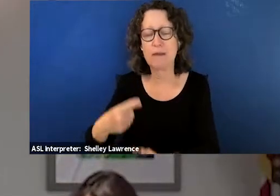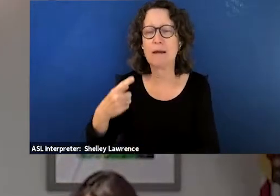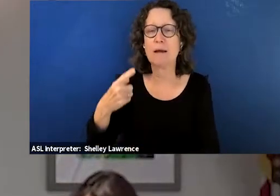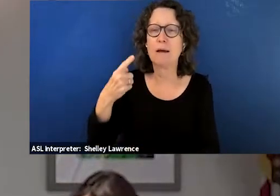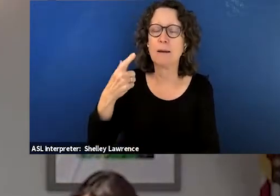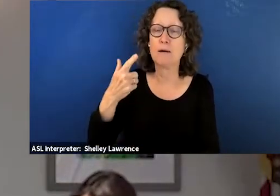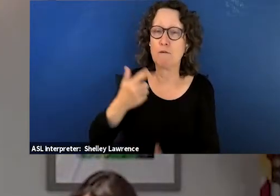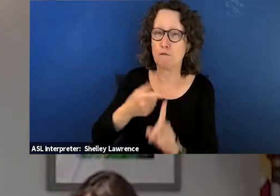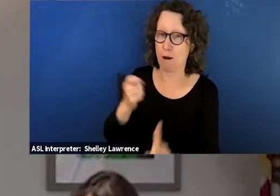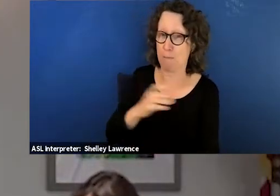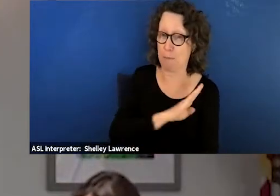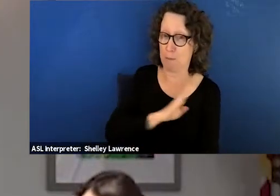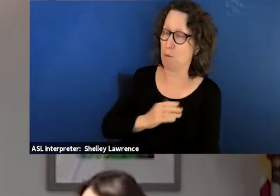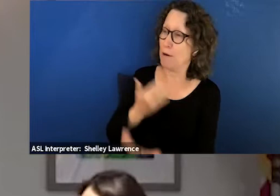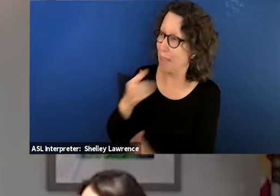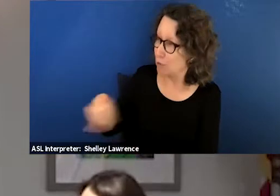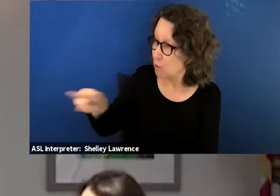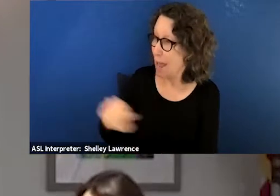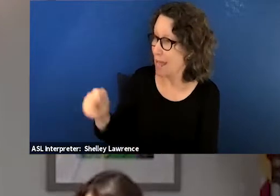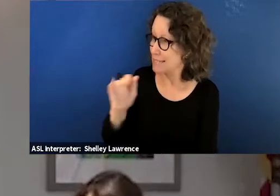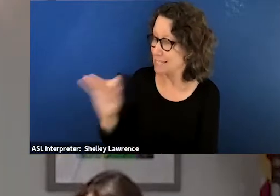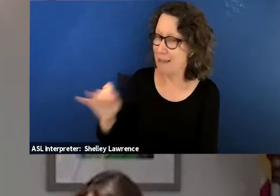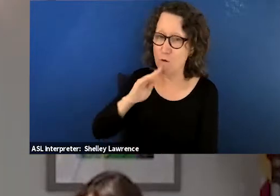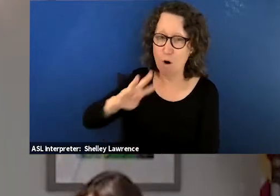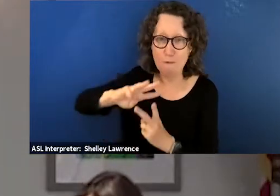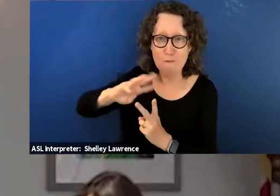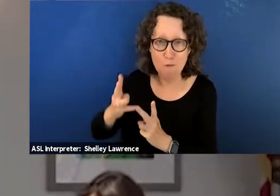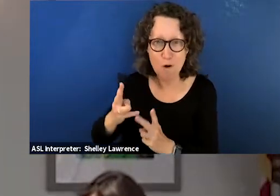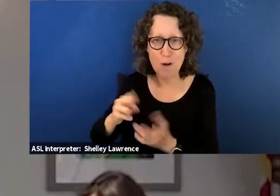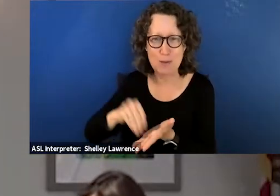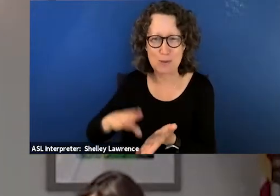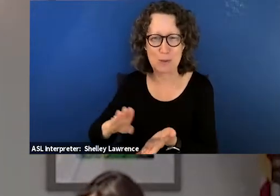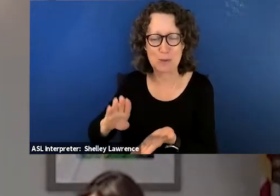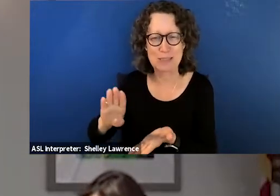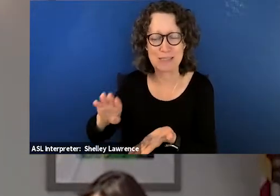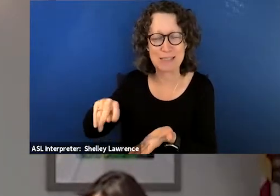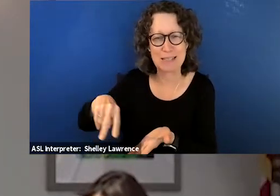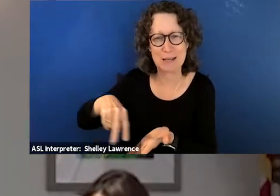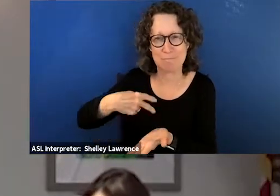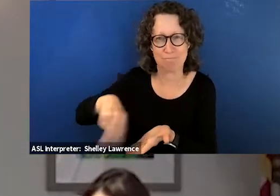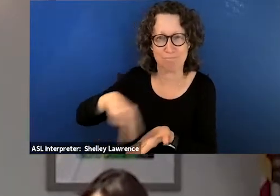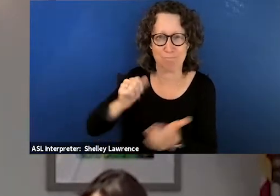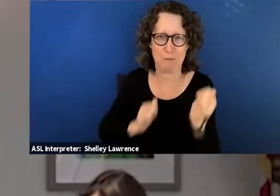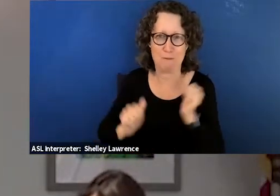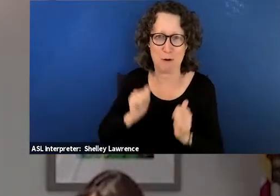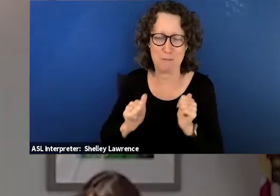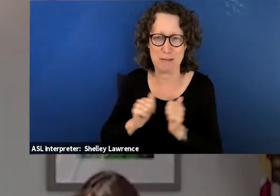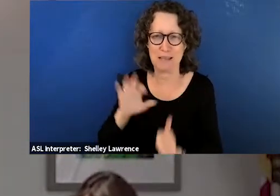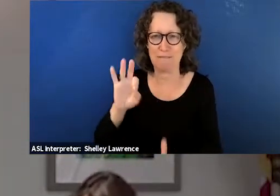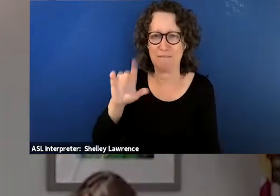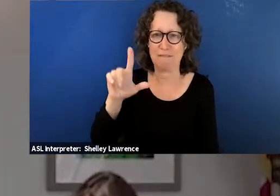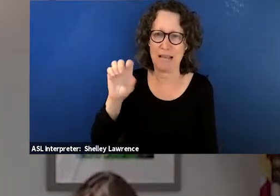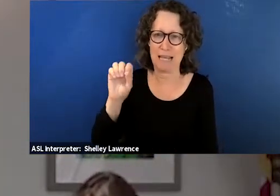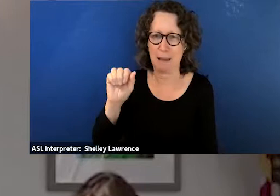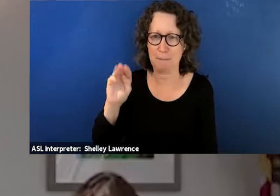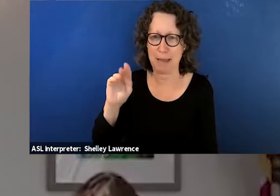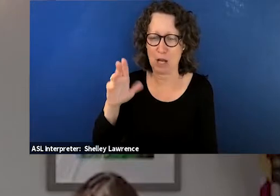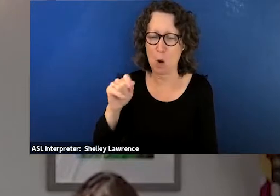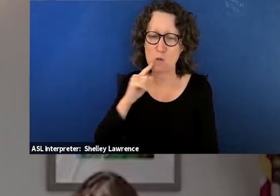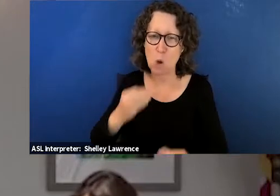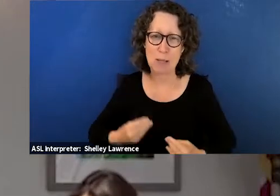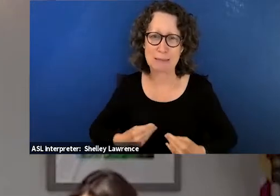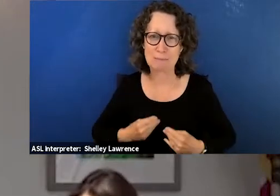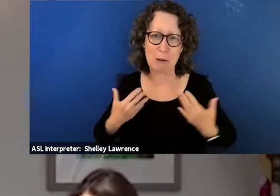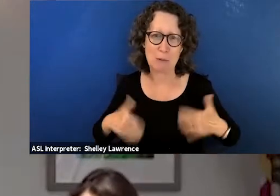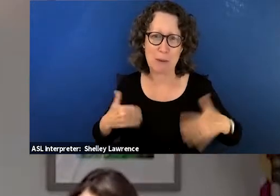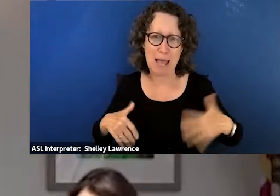also want to thank you and your staff for our 4th student performance of flamenco. That was amazing, so inspiring.